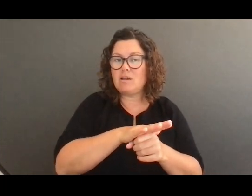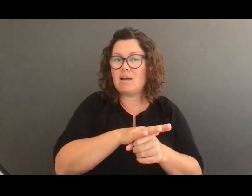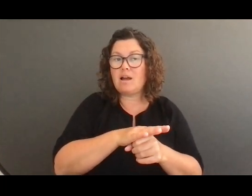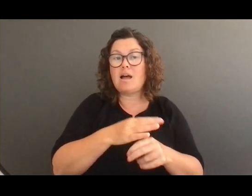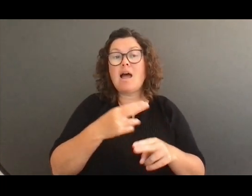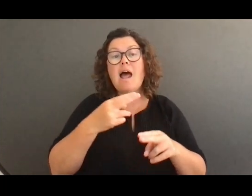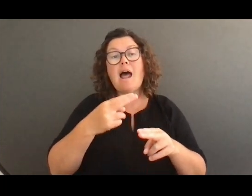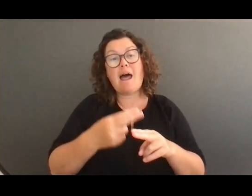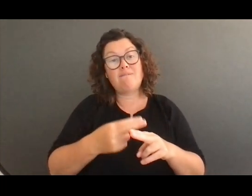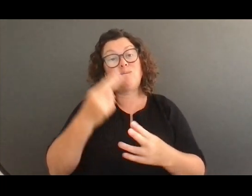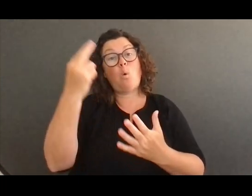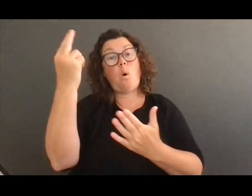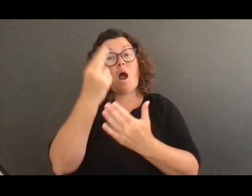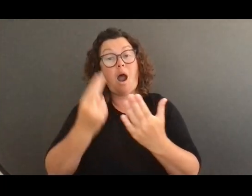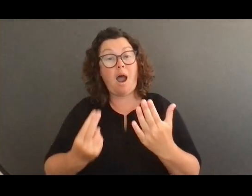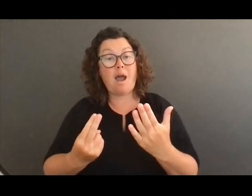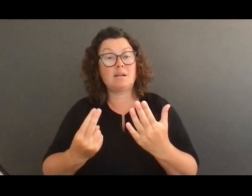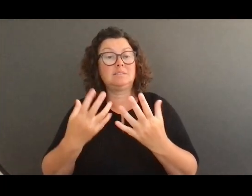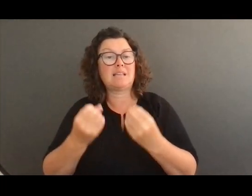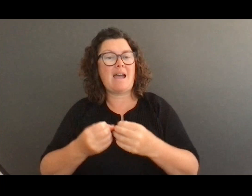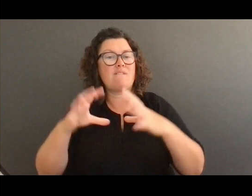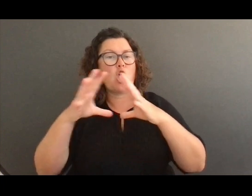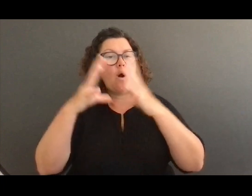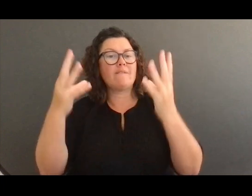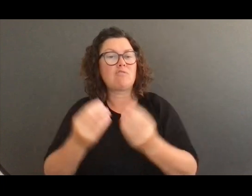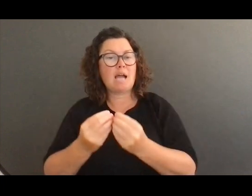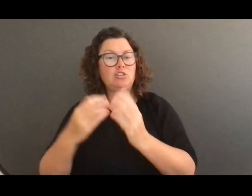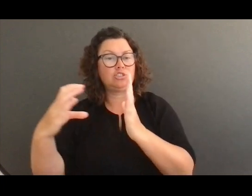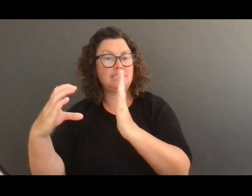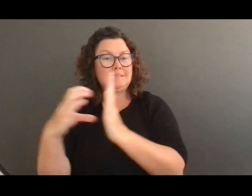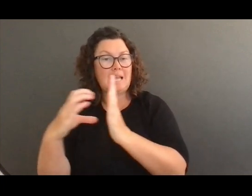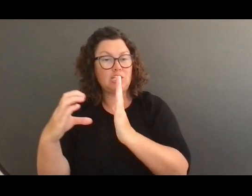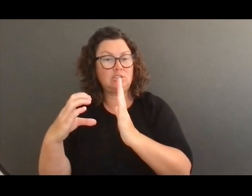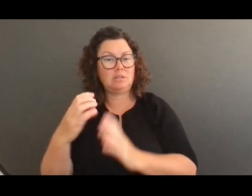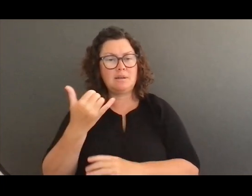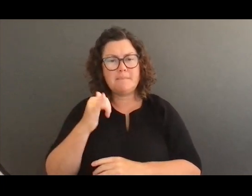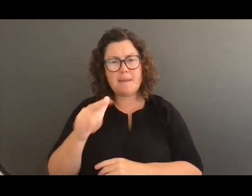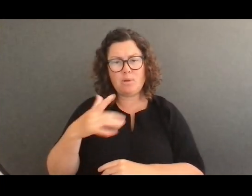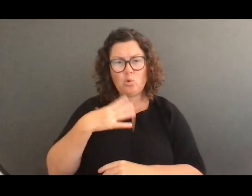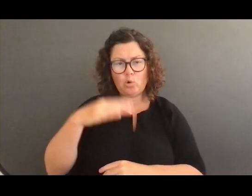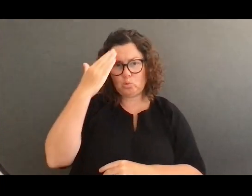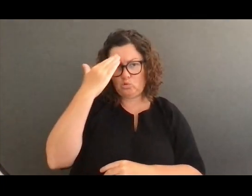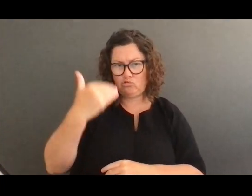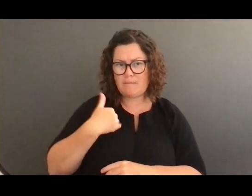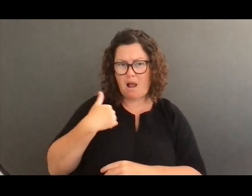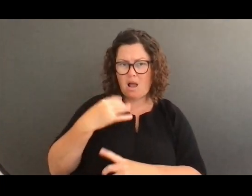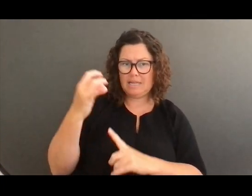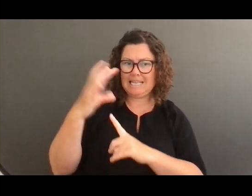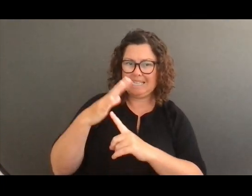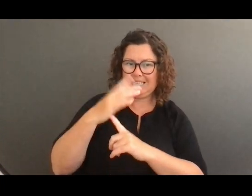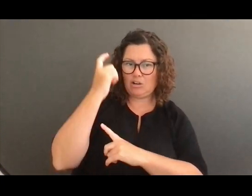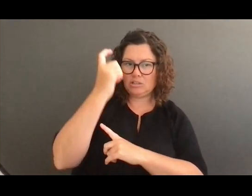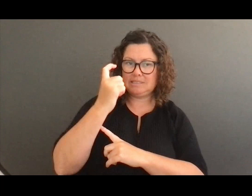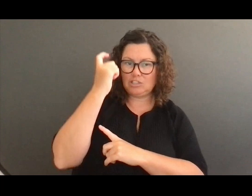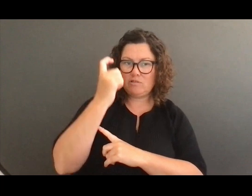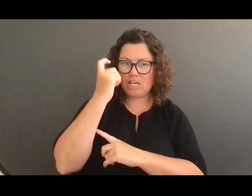arts. For example, you might want to just quickly remind yourself of the key considerations. For example, that you need